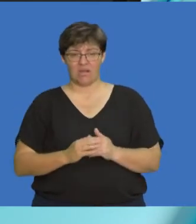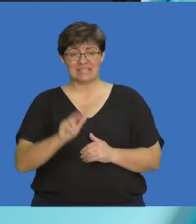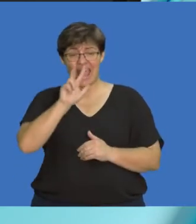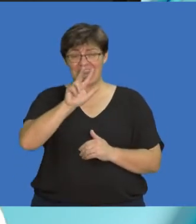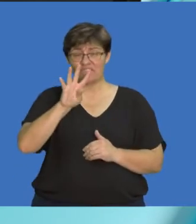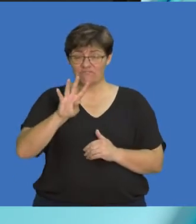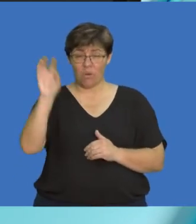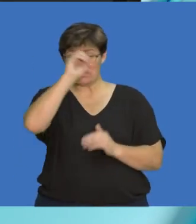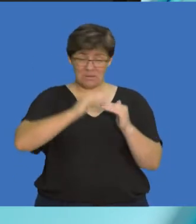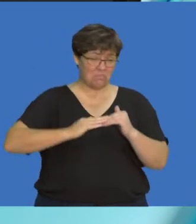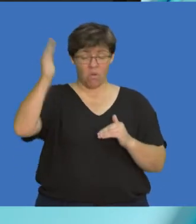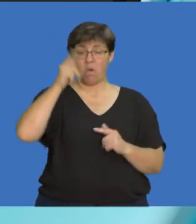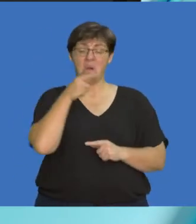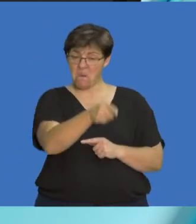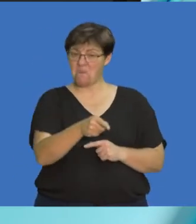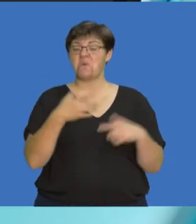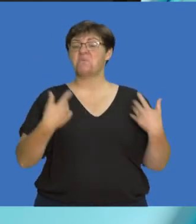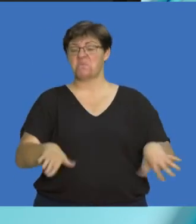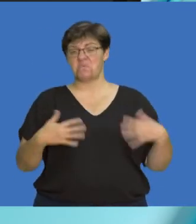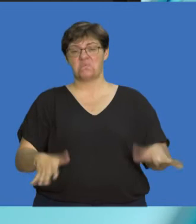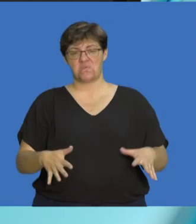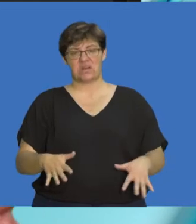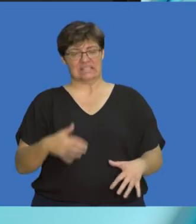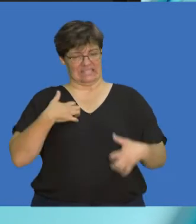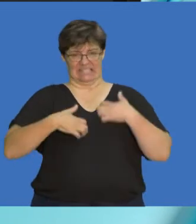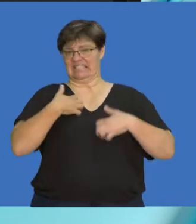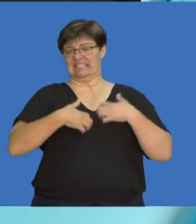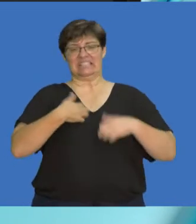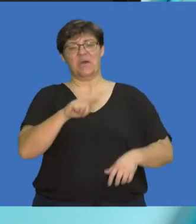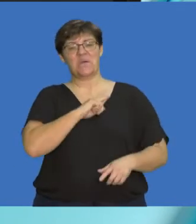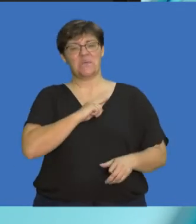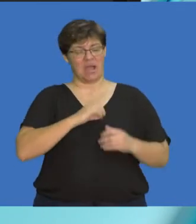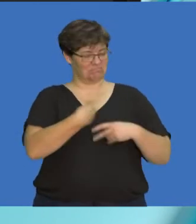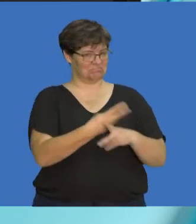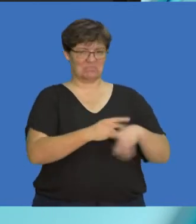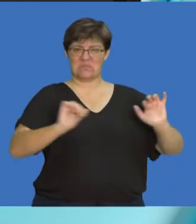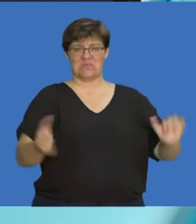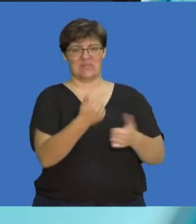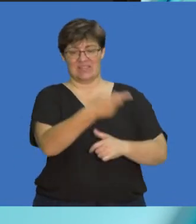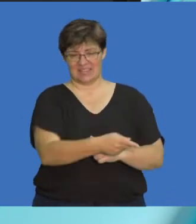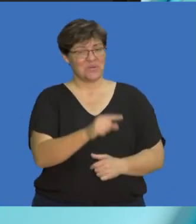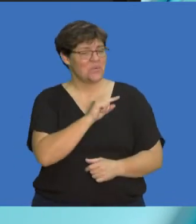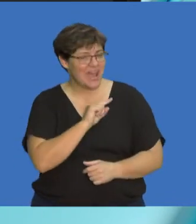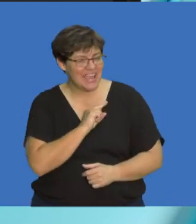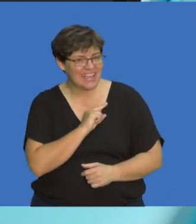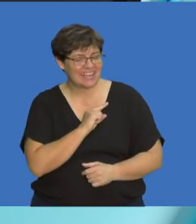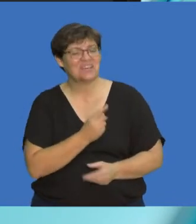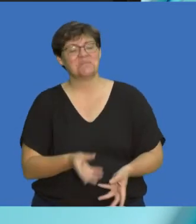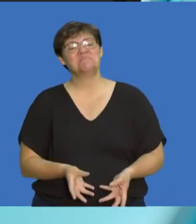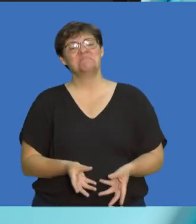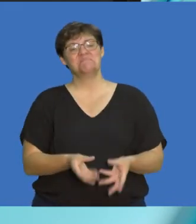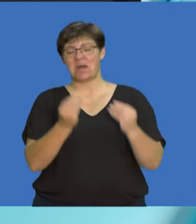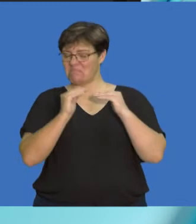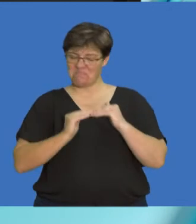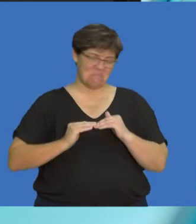84%. So obviously, they would be very thrilled with their levels of production. Why? Because they're producing well